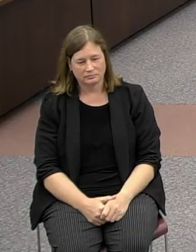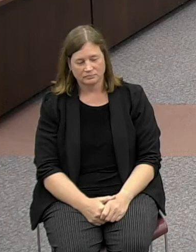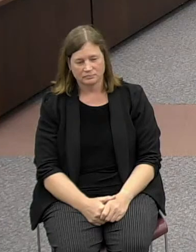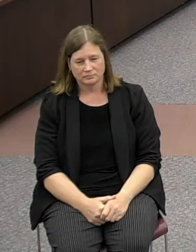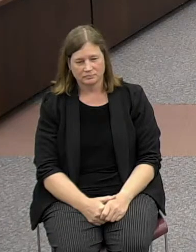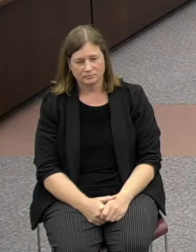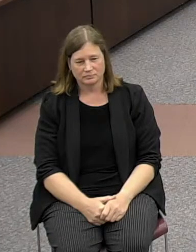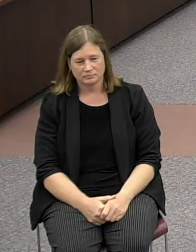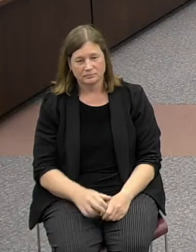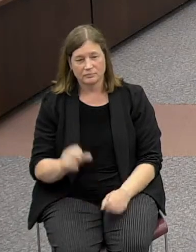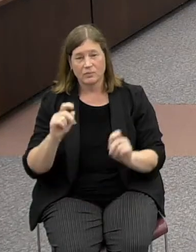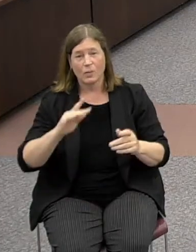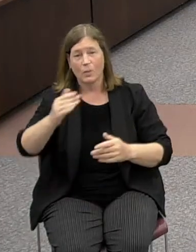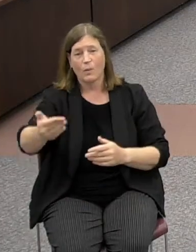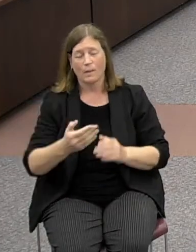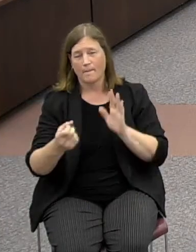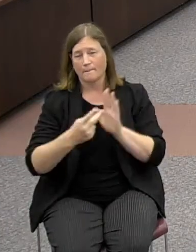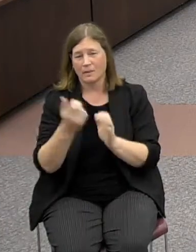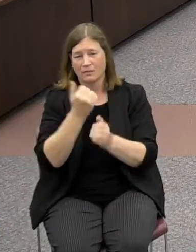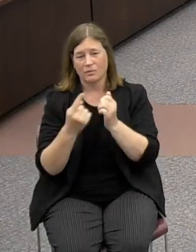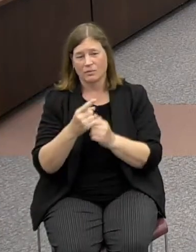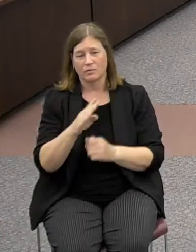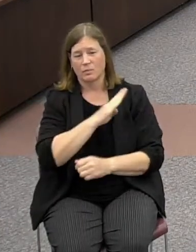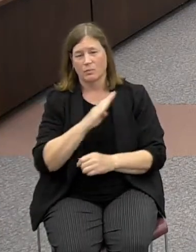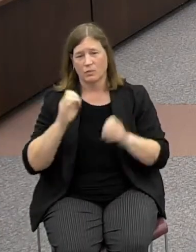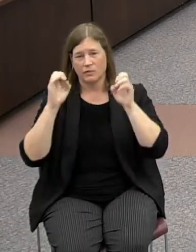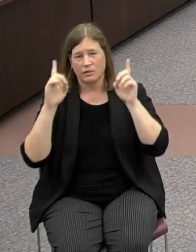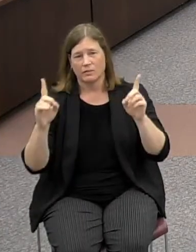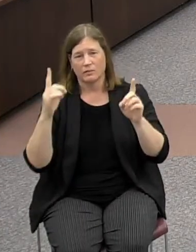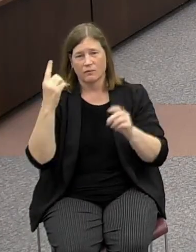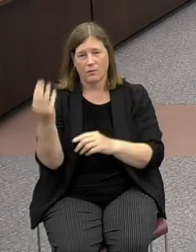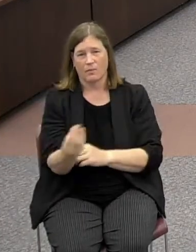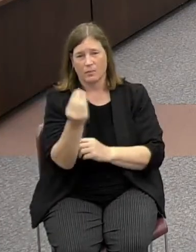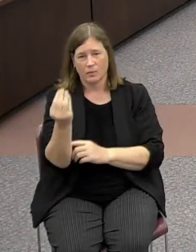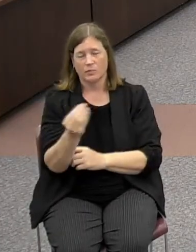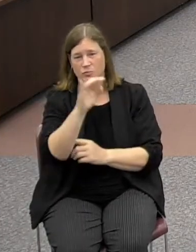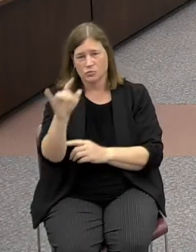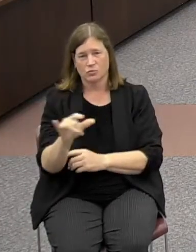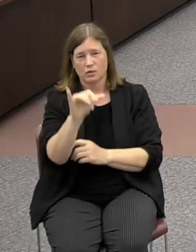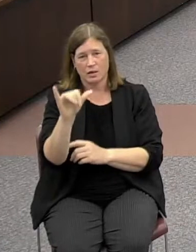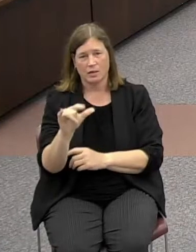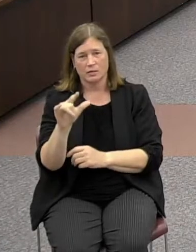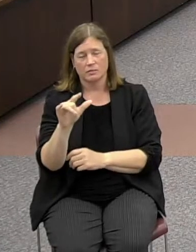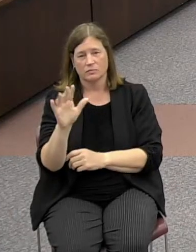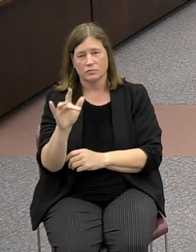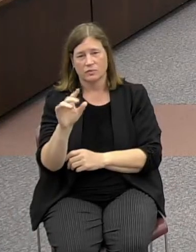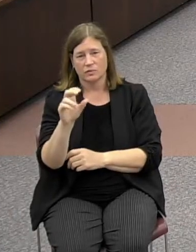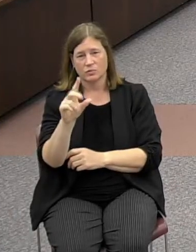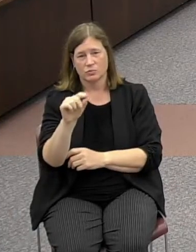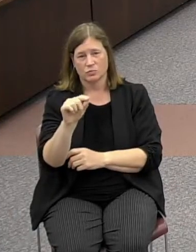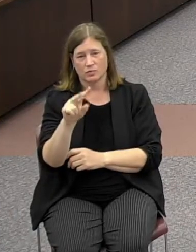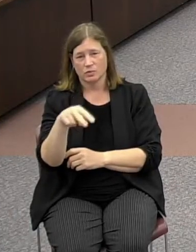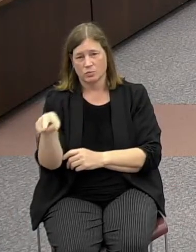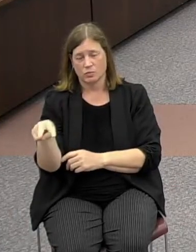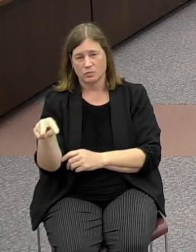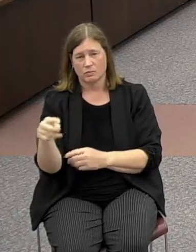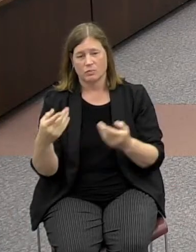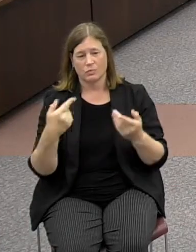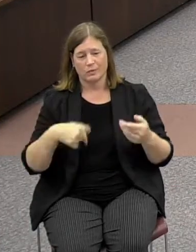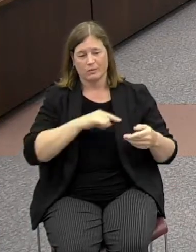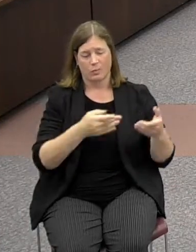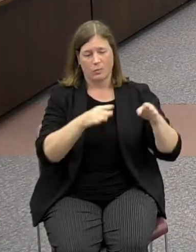All right, welcome back, everyone. Getting to the Board of Education meeting for Monday, July 25th of 2022. The board has been in closed